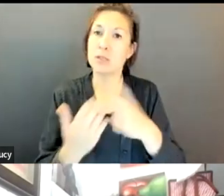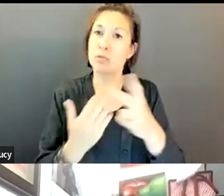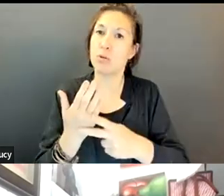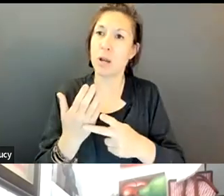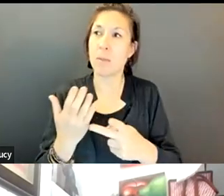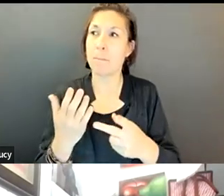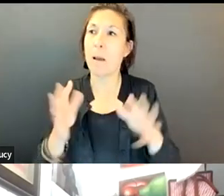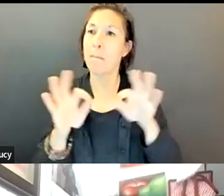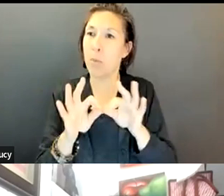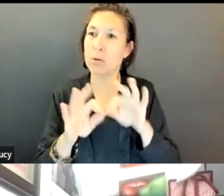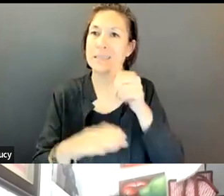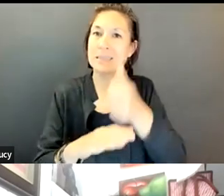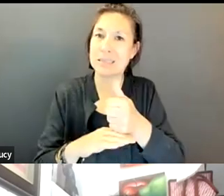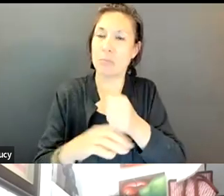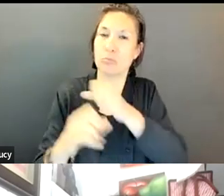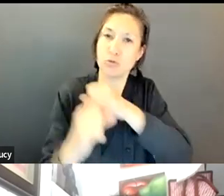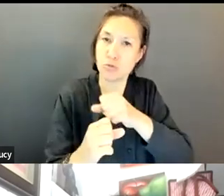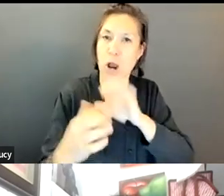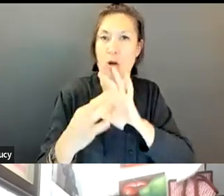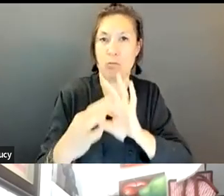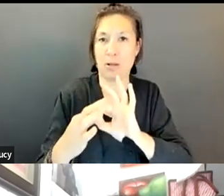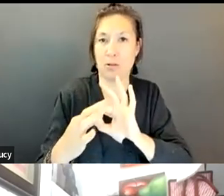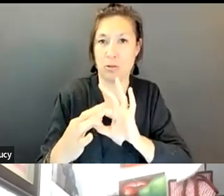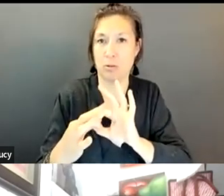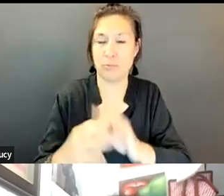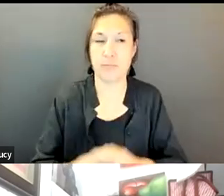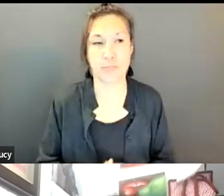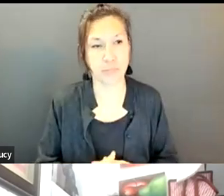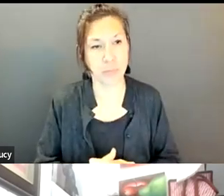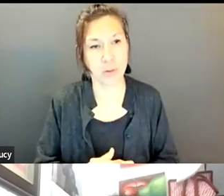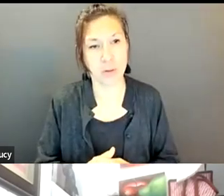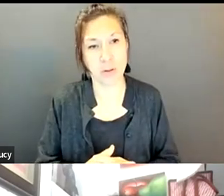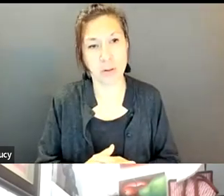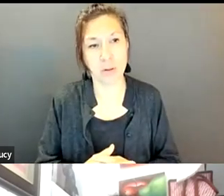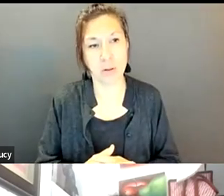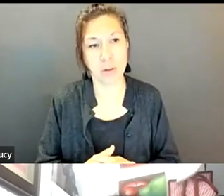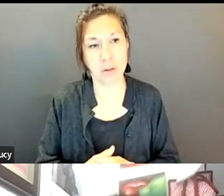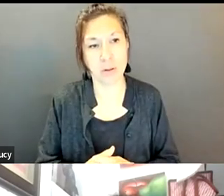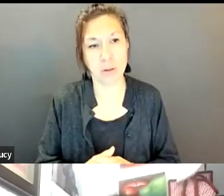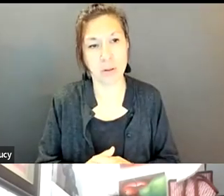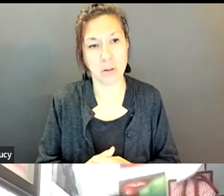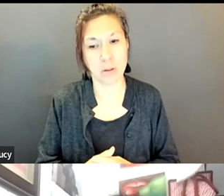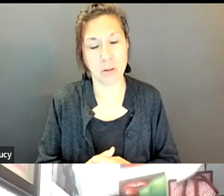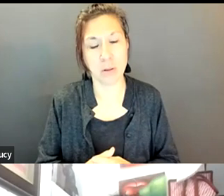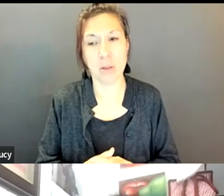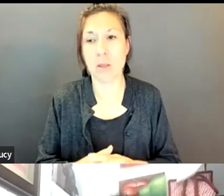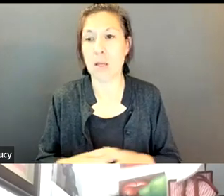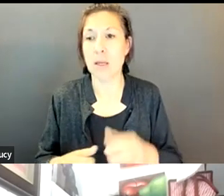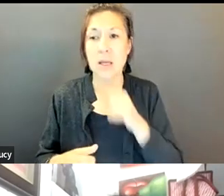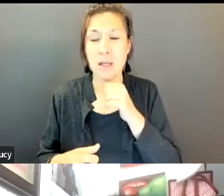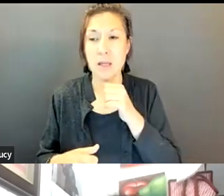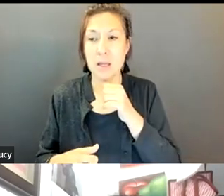relational it has to be a program that connects our young people not only to one another but also to the